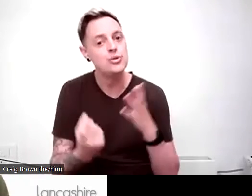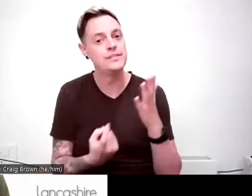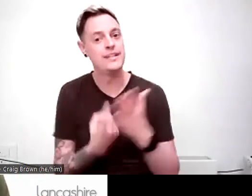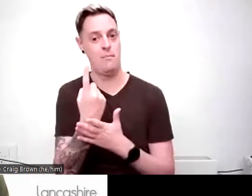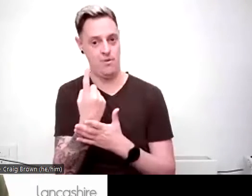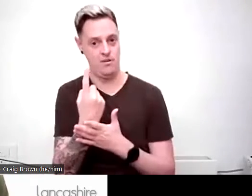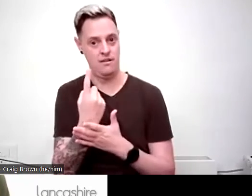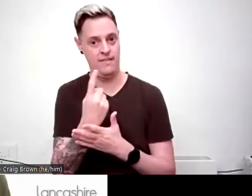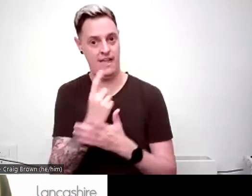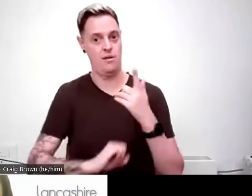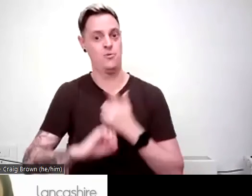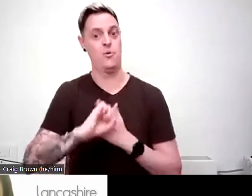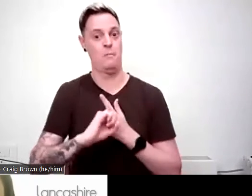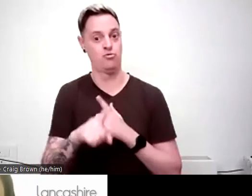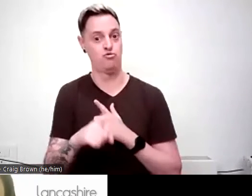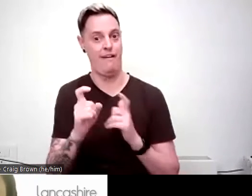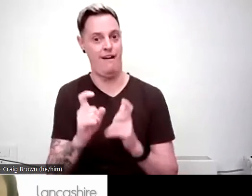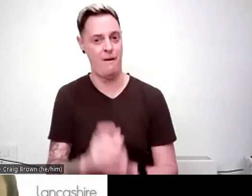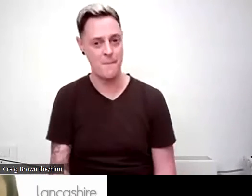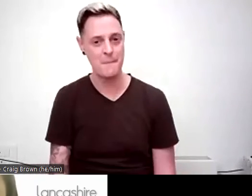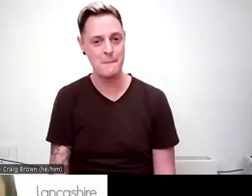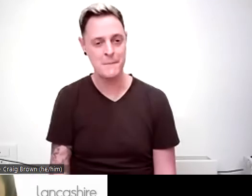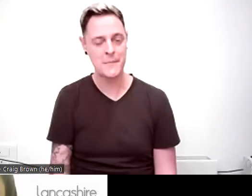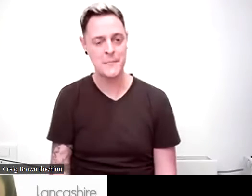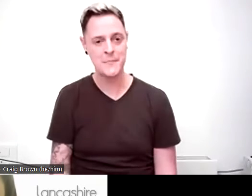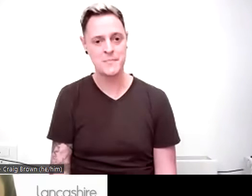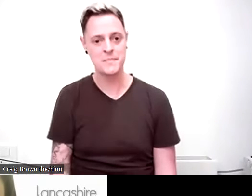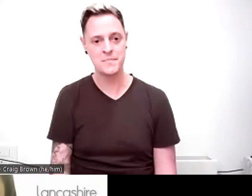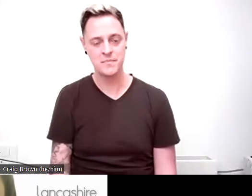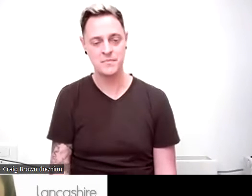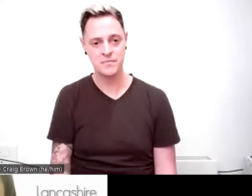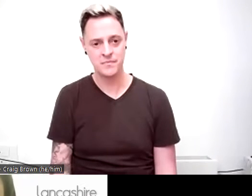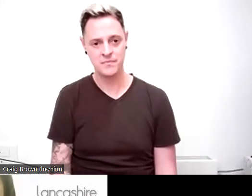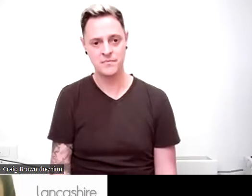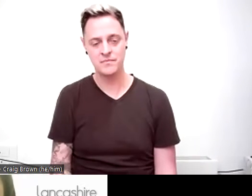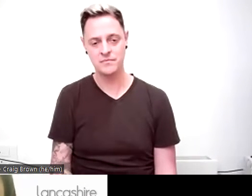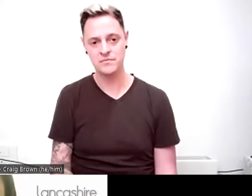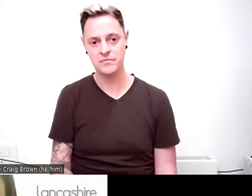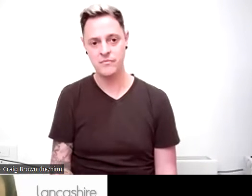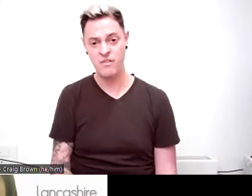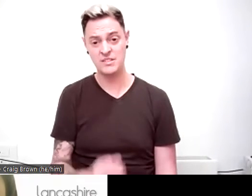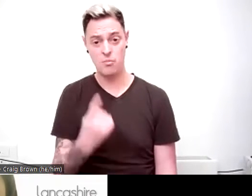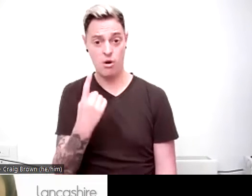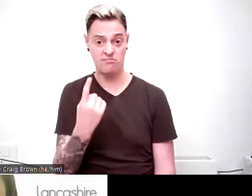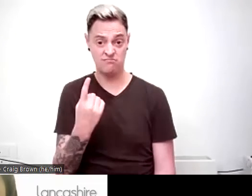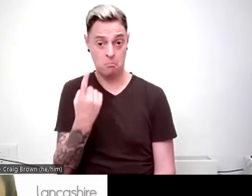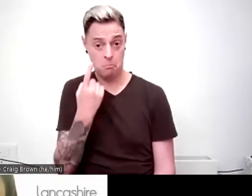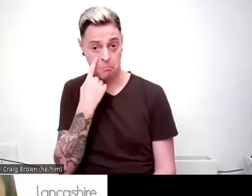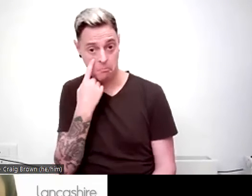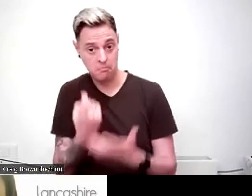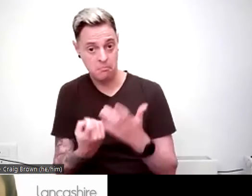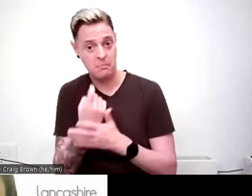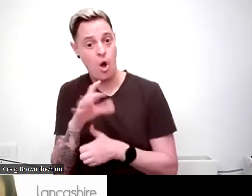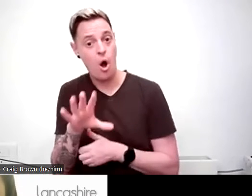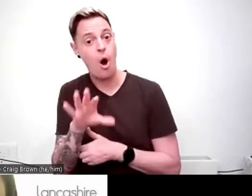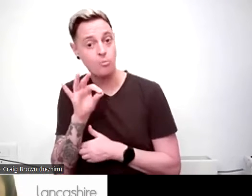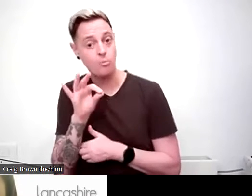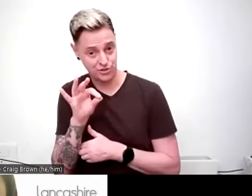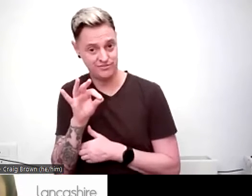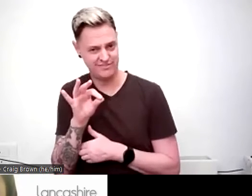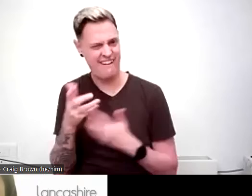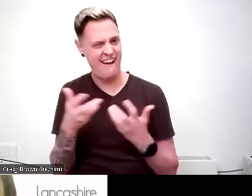Yeah. And I think one major step that people can take into